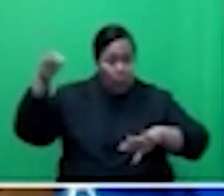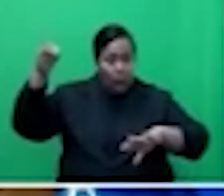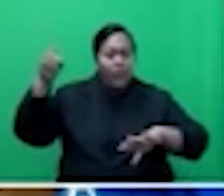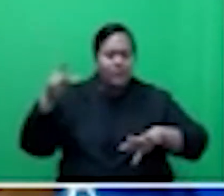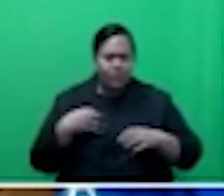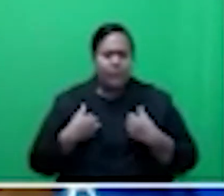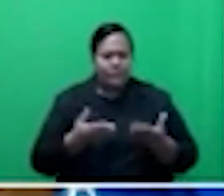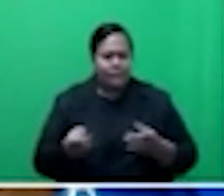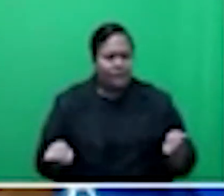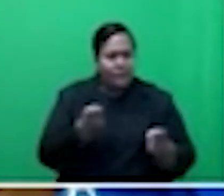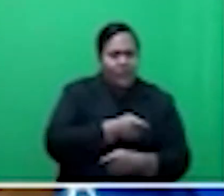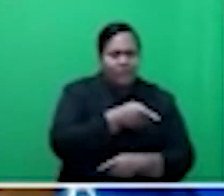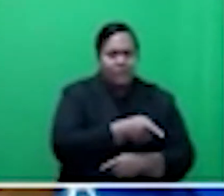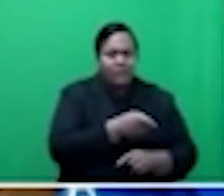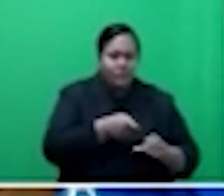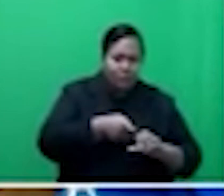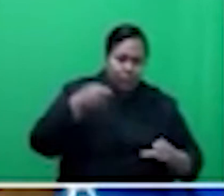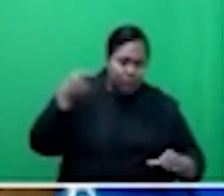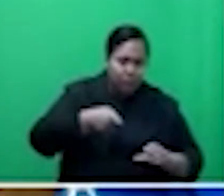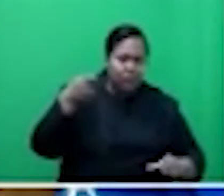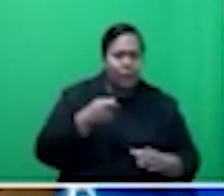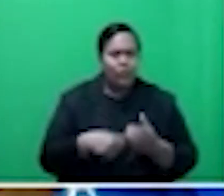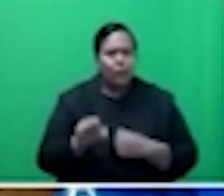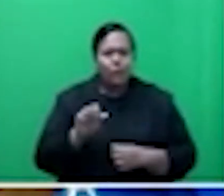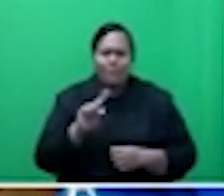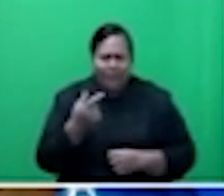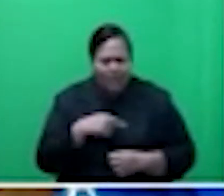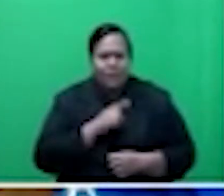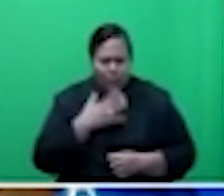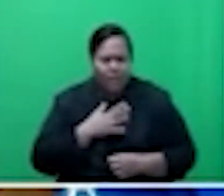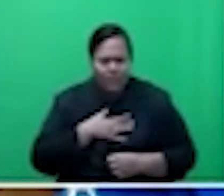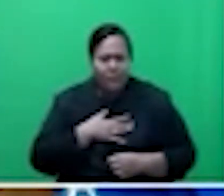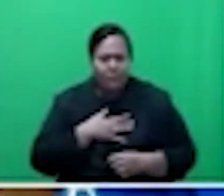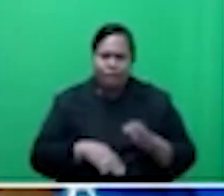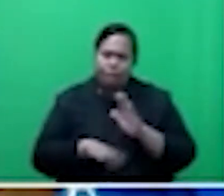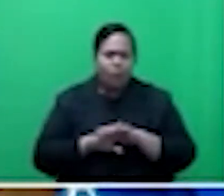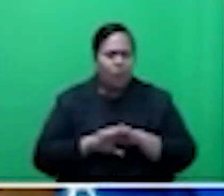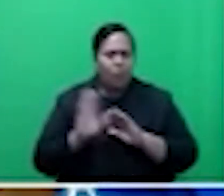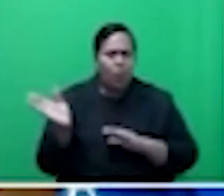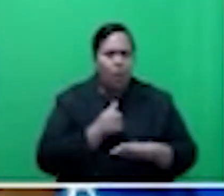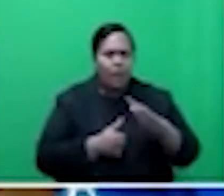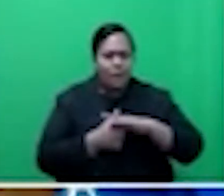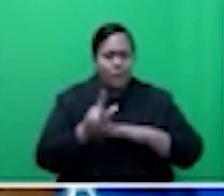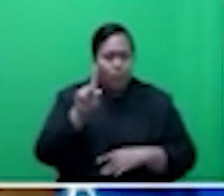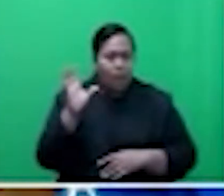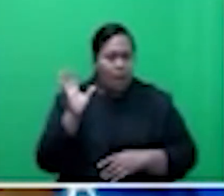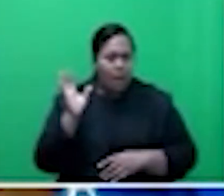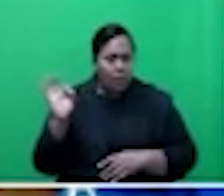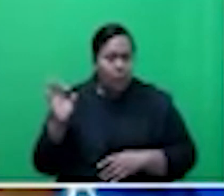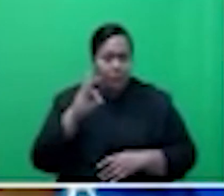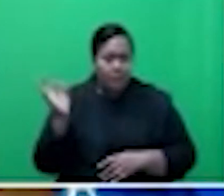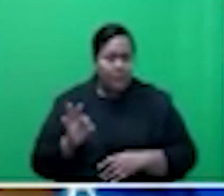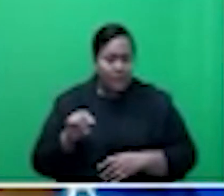want to continually move towards 100% renewable energy. In some places in Fiji, we have small pico hydros. We have a hydro system that used to be there